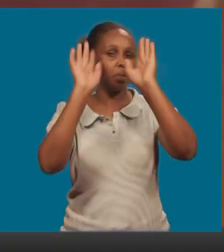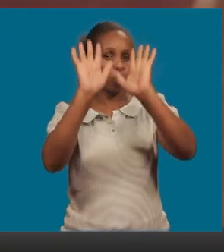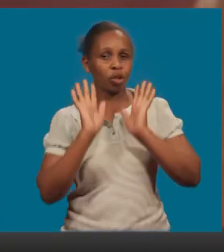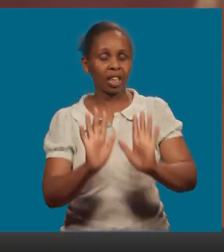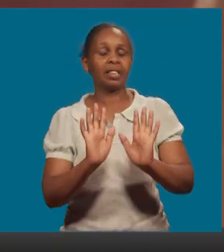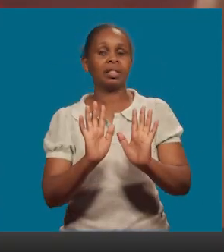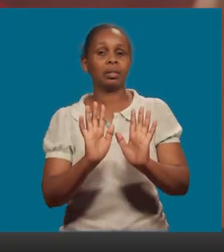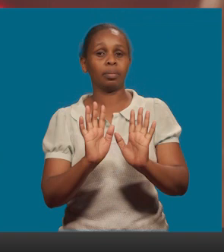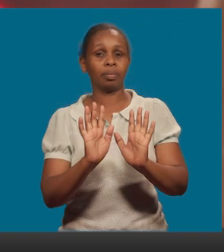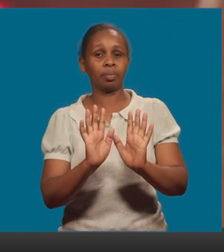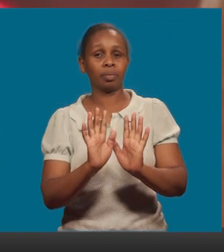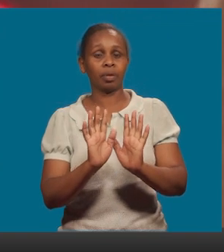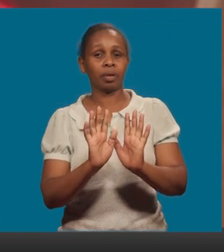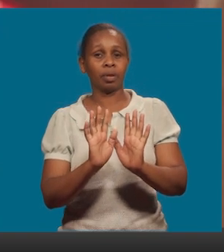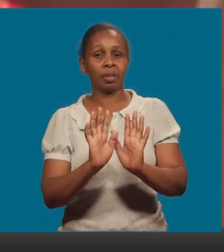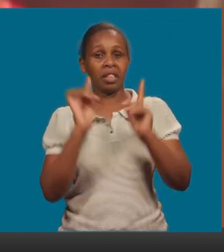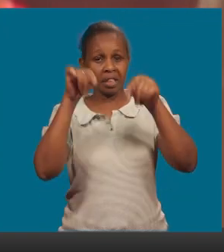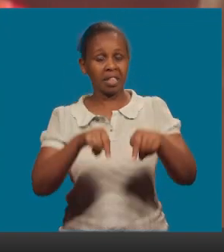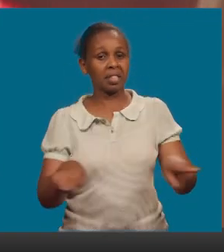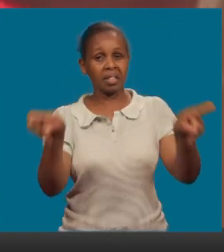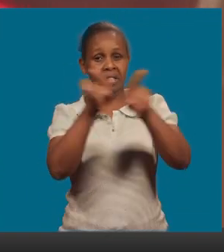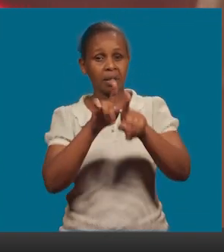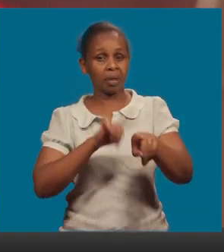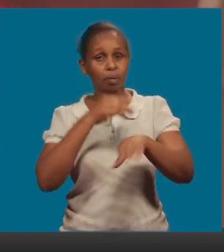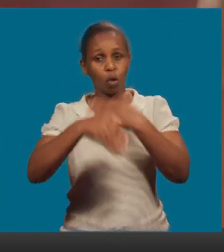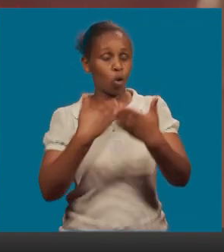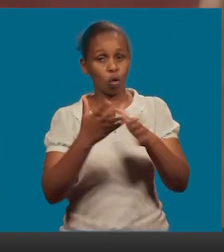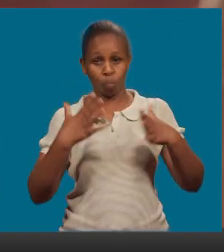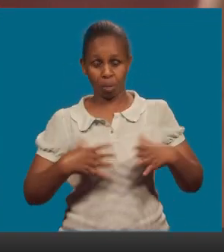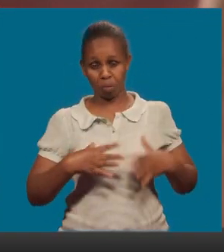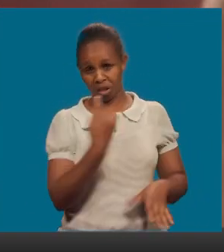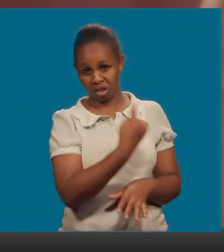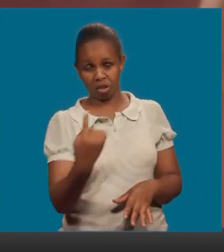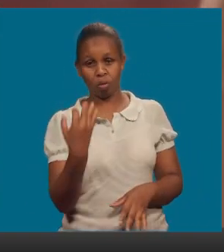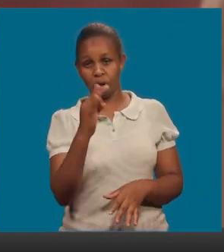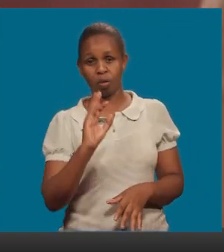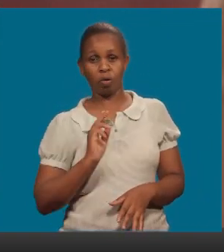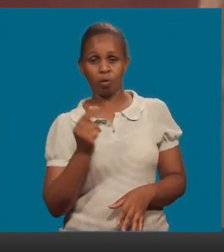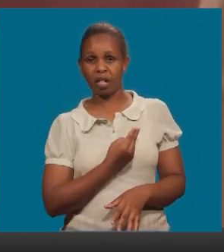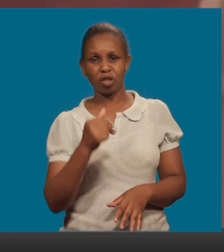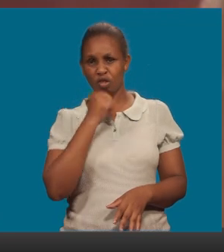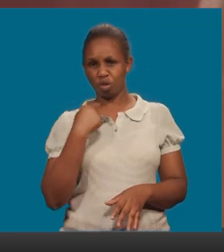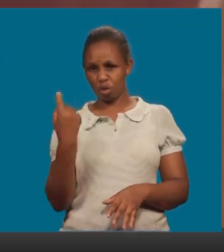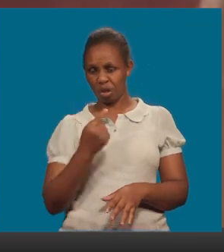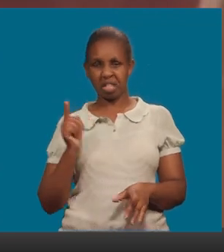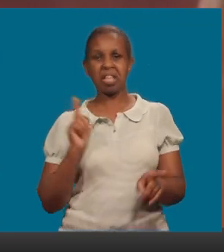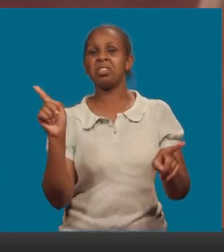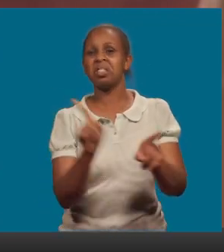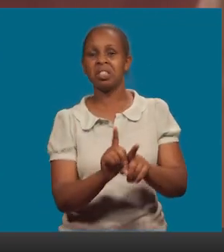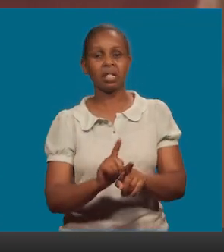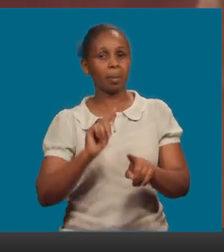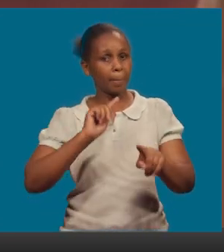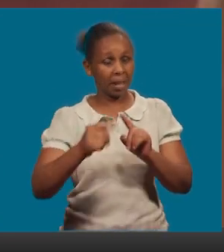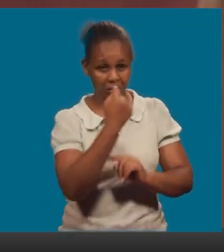very critical. And even, you know, this is relevant to everybody, each one of us, not just our clients or our